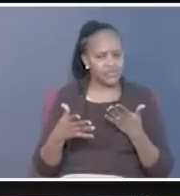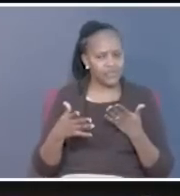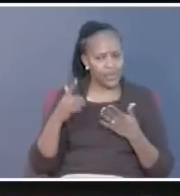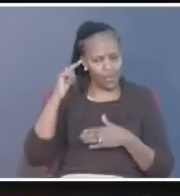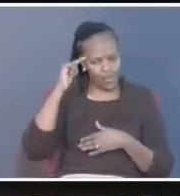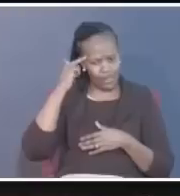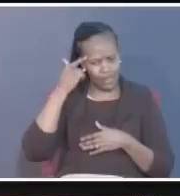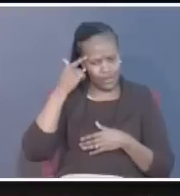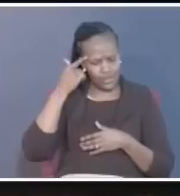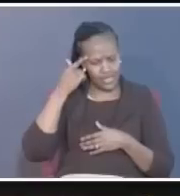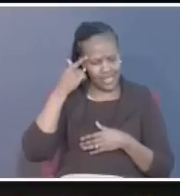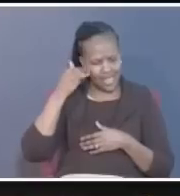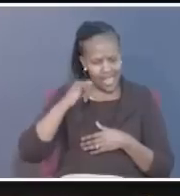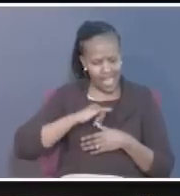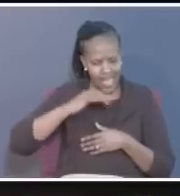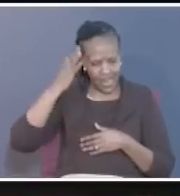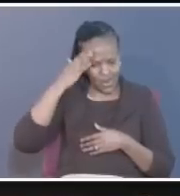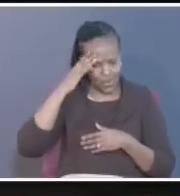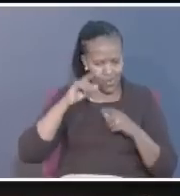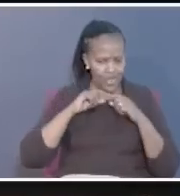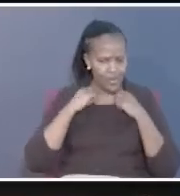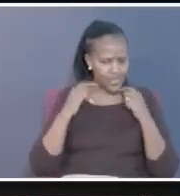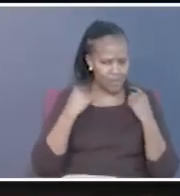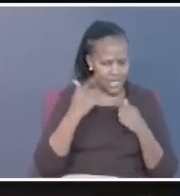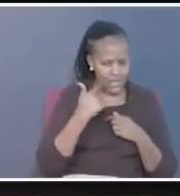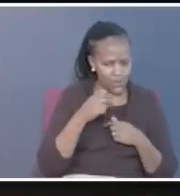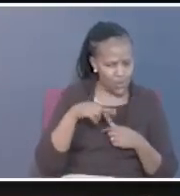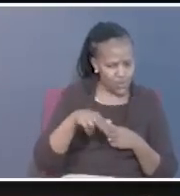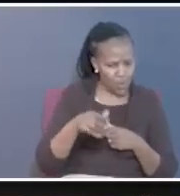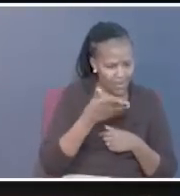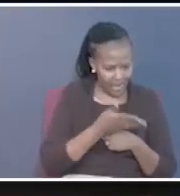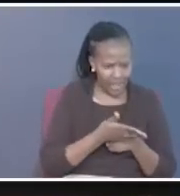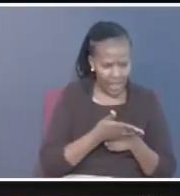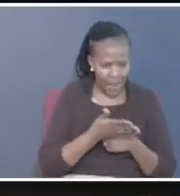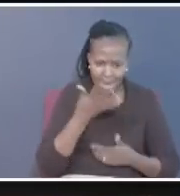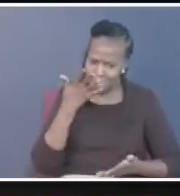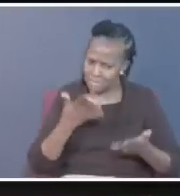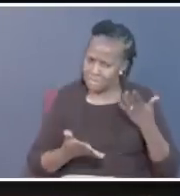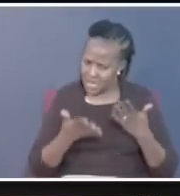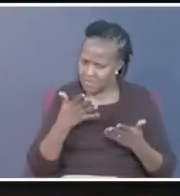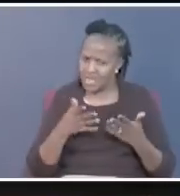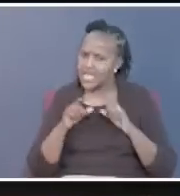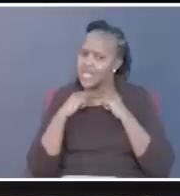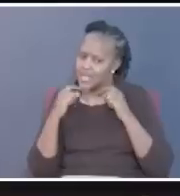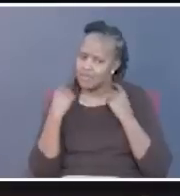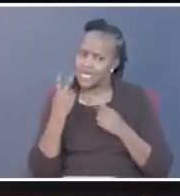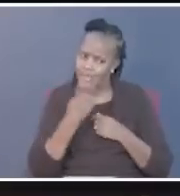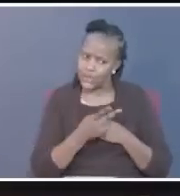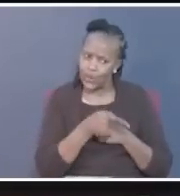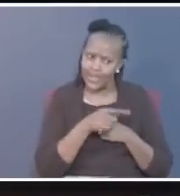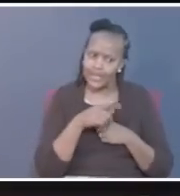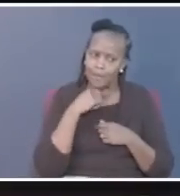I know that that priest went ahead of me. And that priest must have come across this man lying